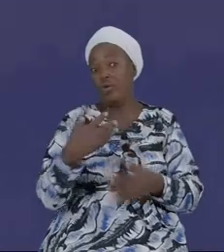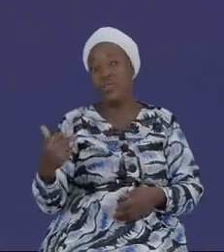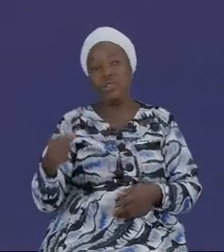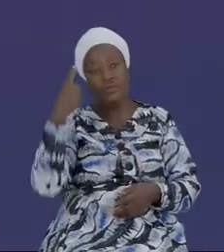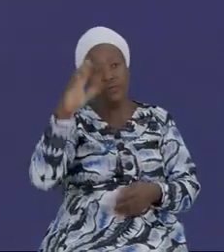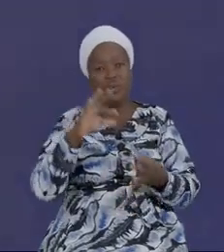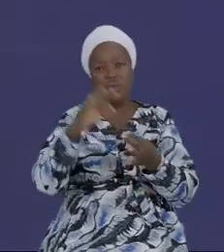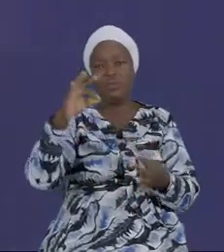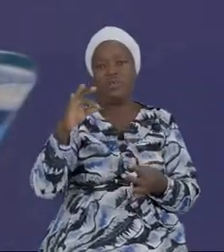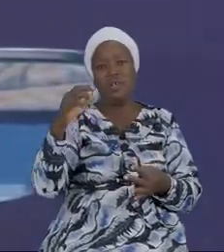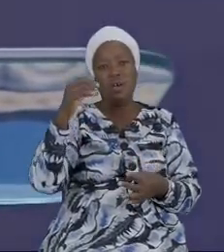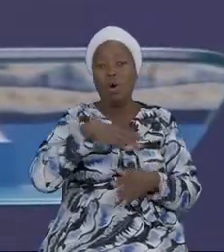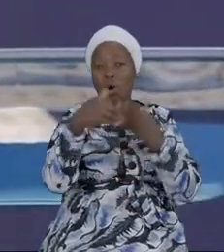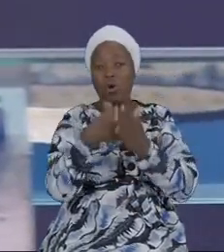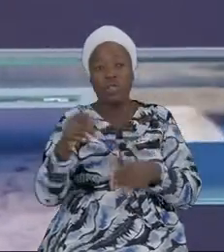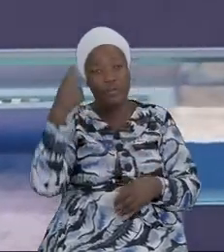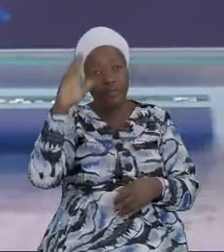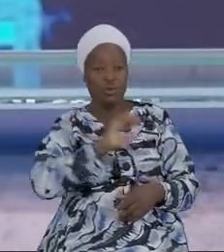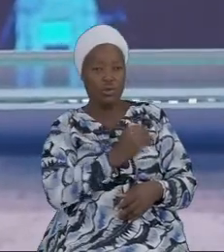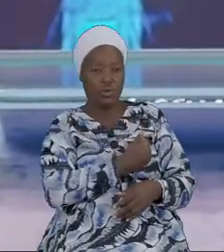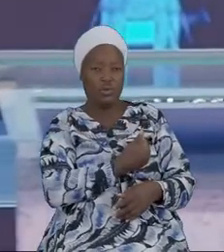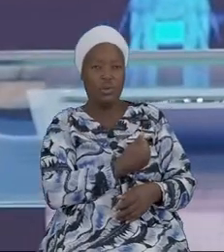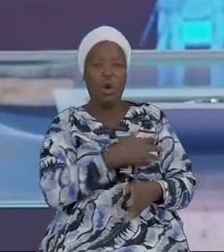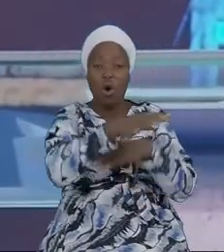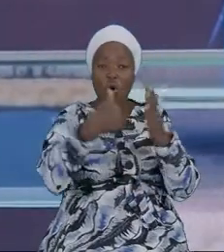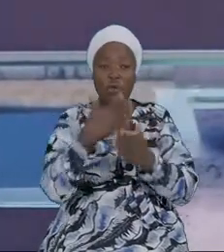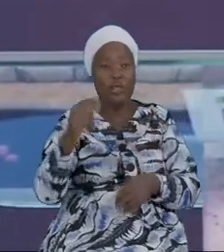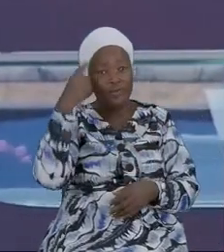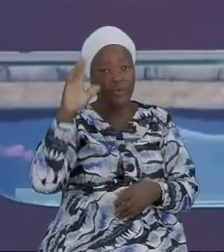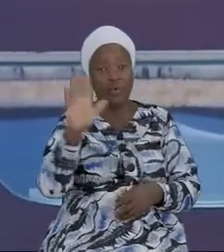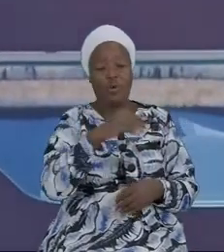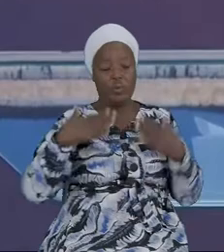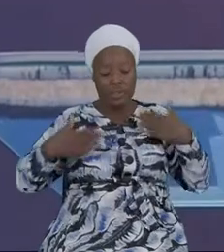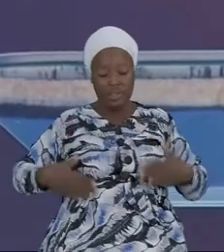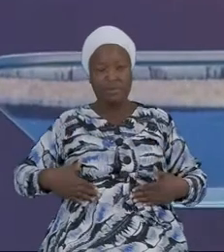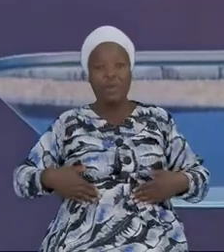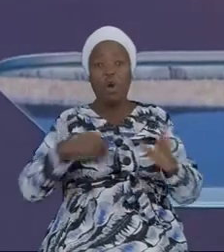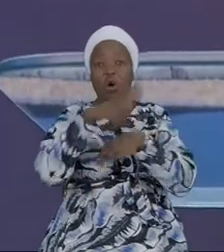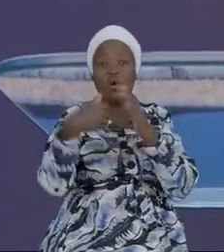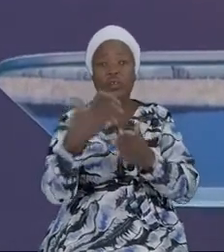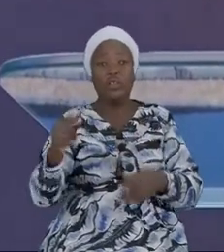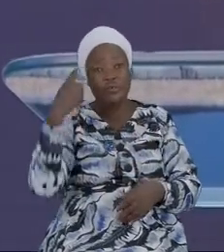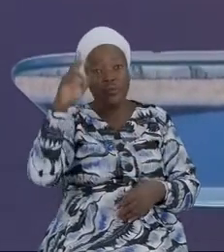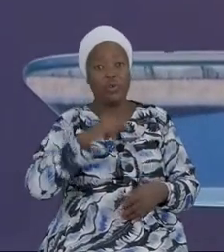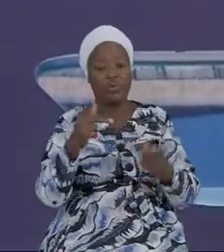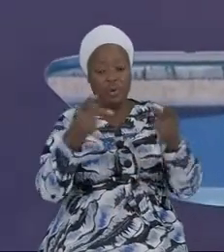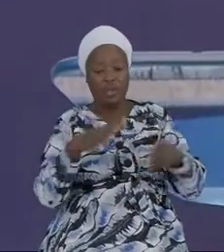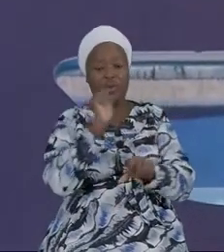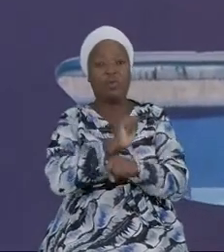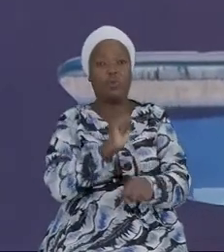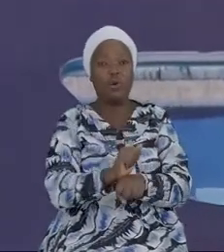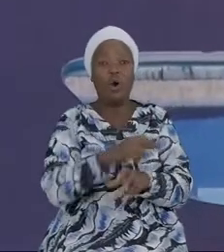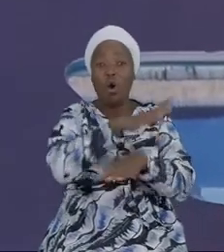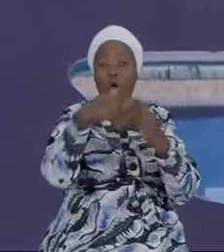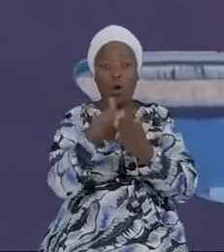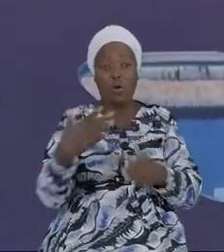your spirit, all things for your soul, all things for your body, all things for your place of work,